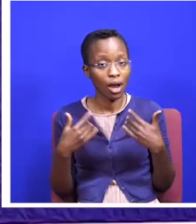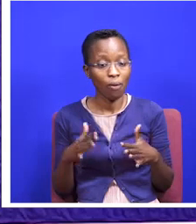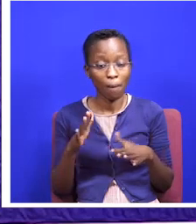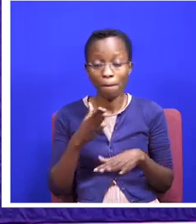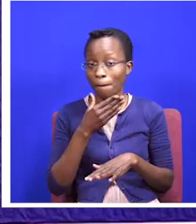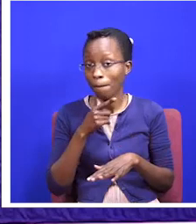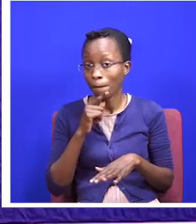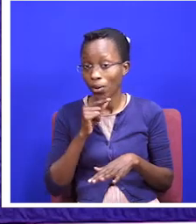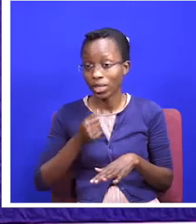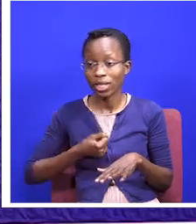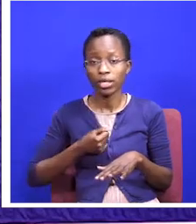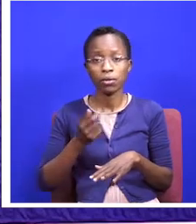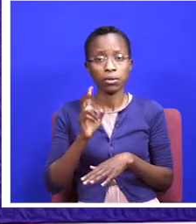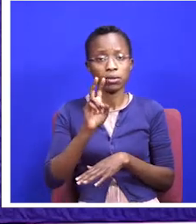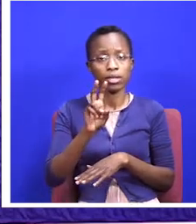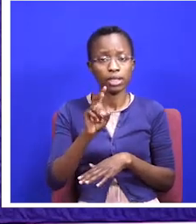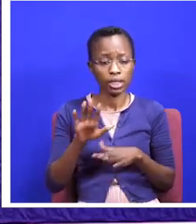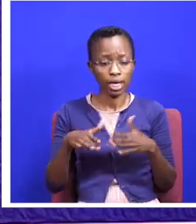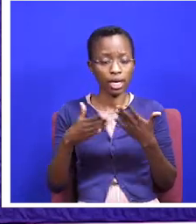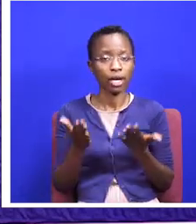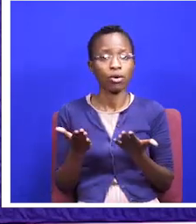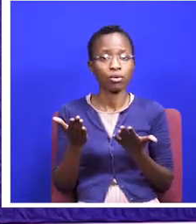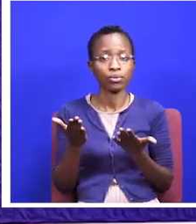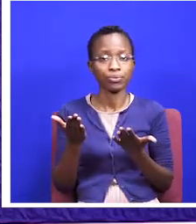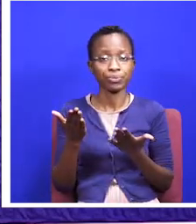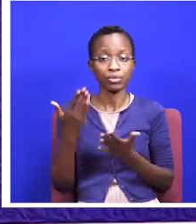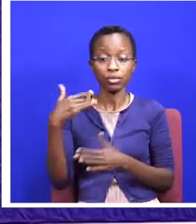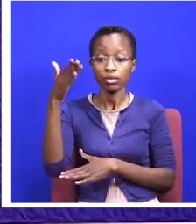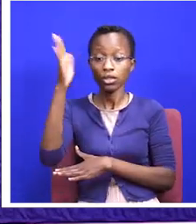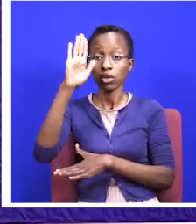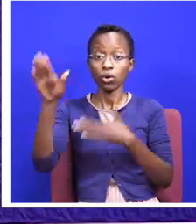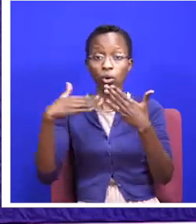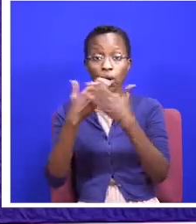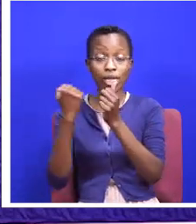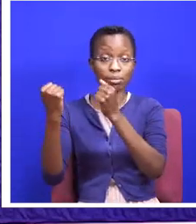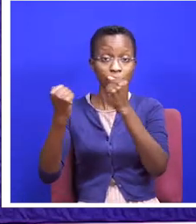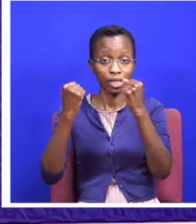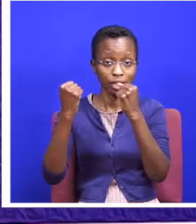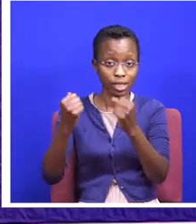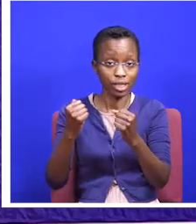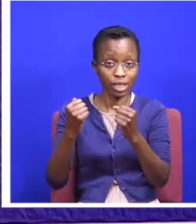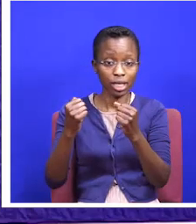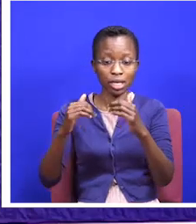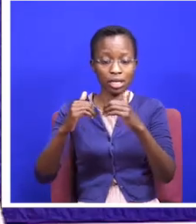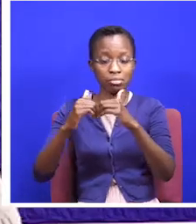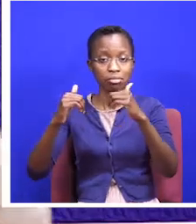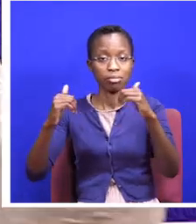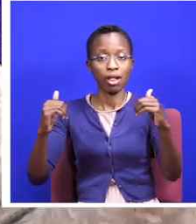Wow, boys and girls, did you see how El Shaddai, God